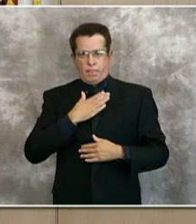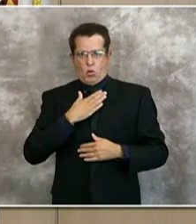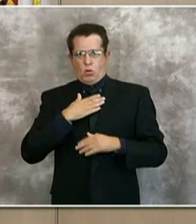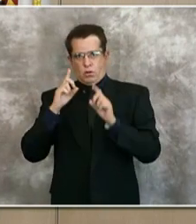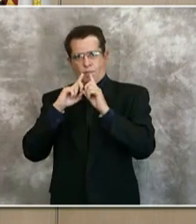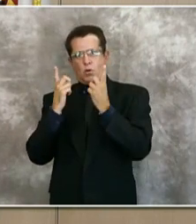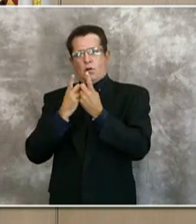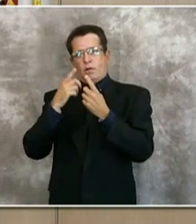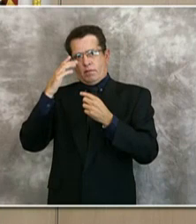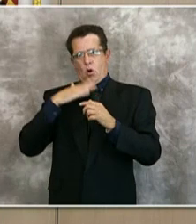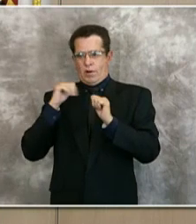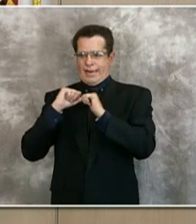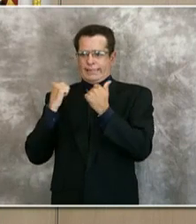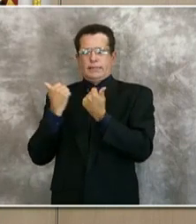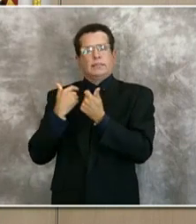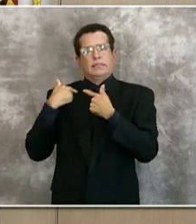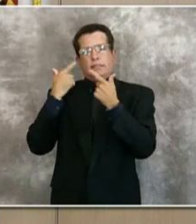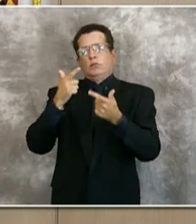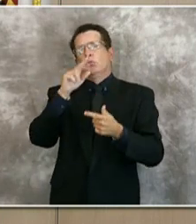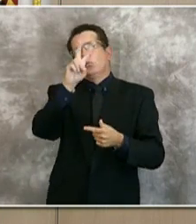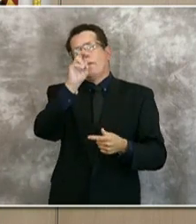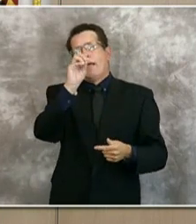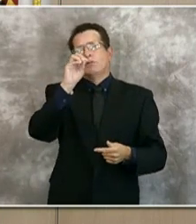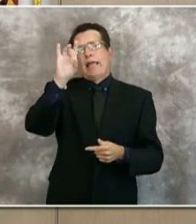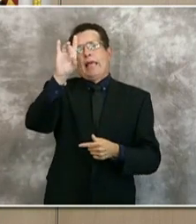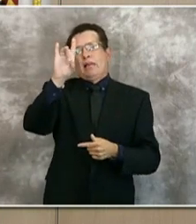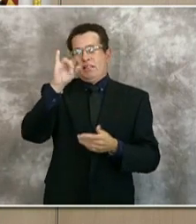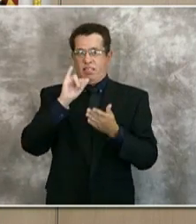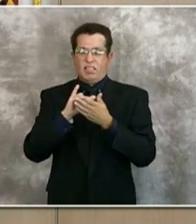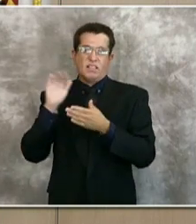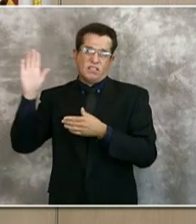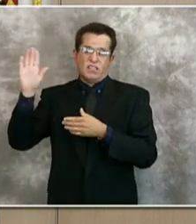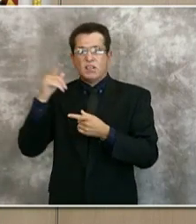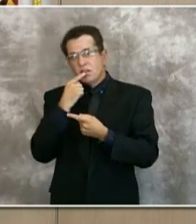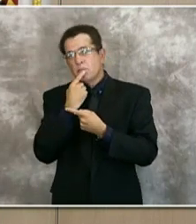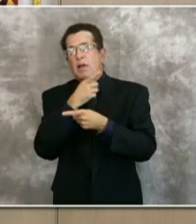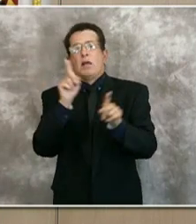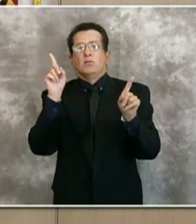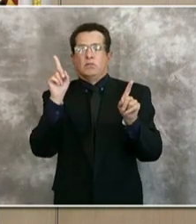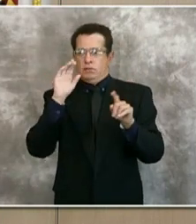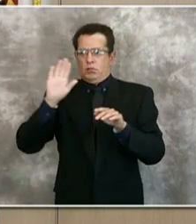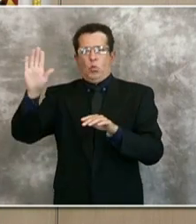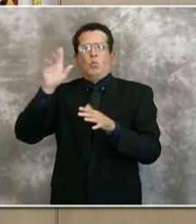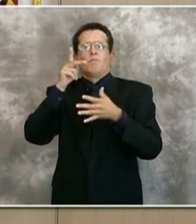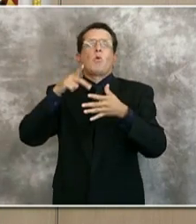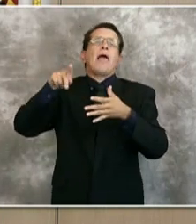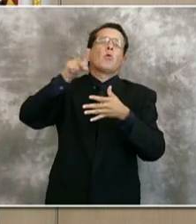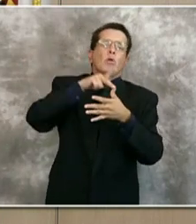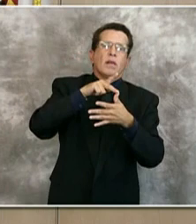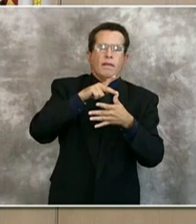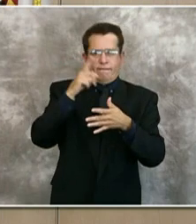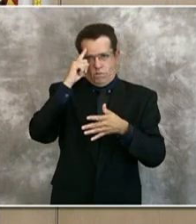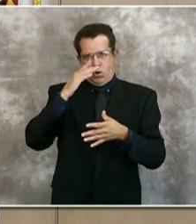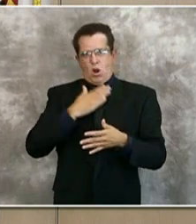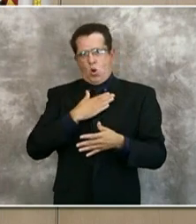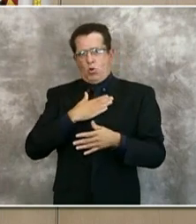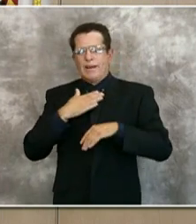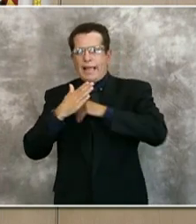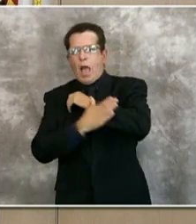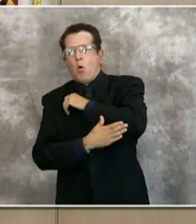department or agency since 2008, when it was made a priority for our